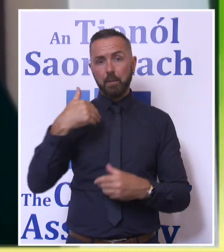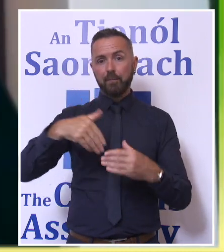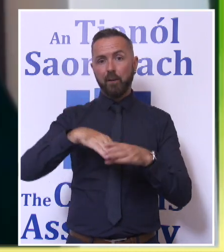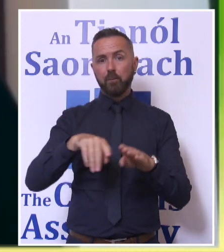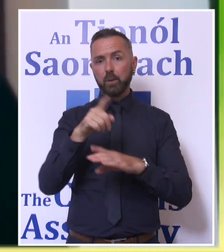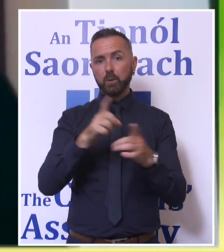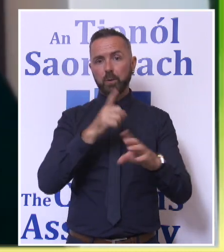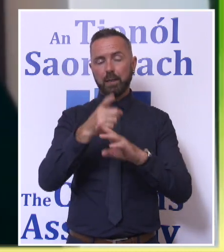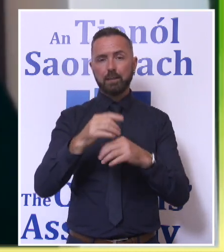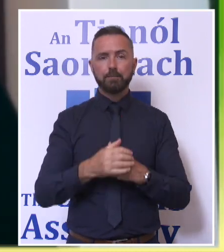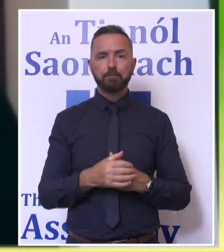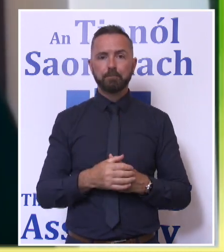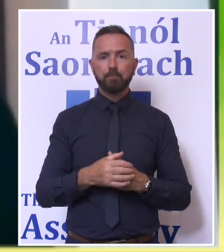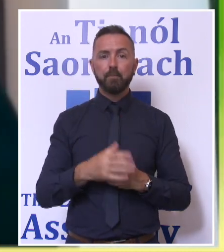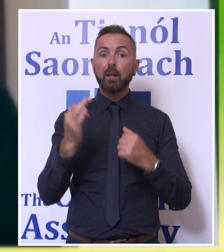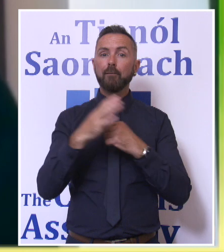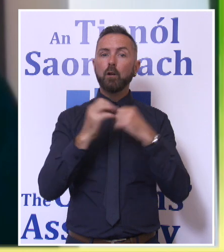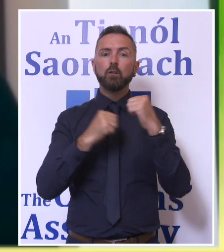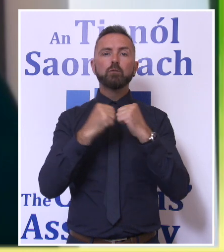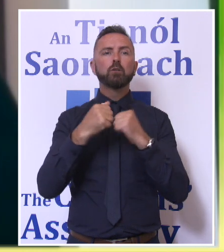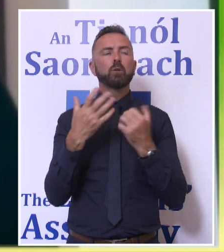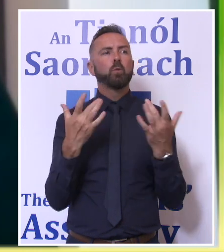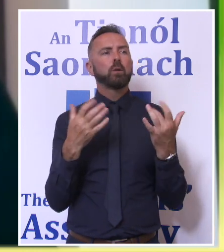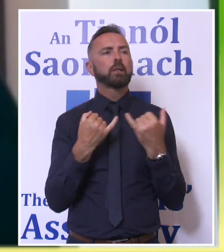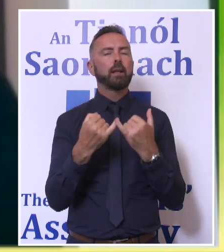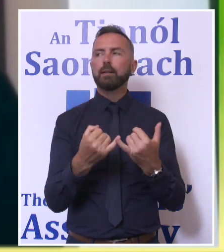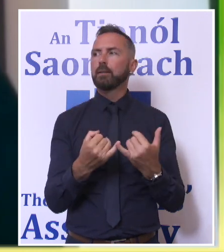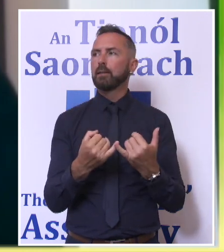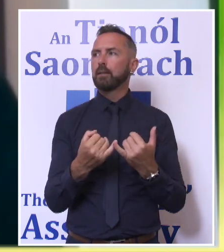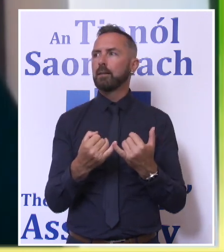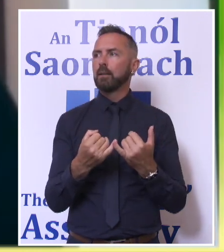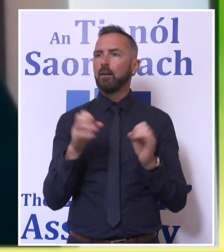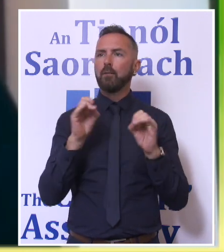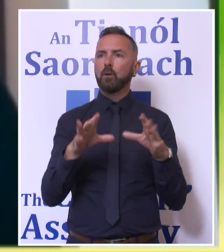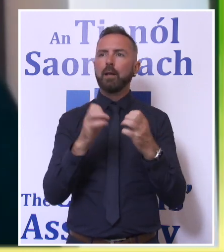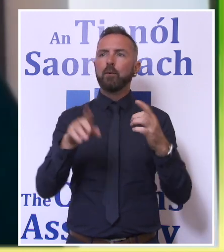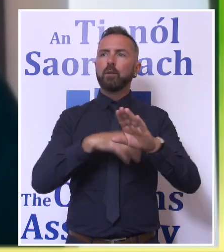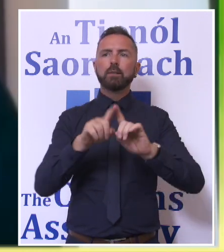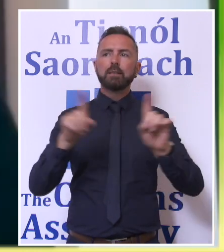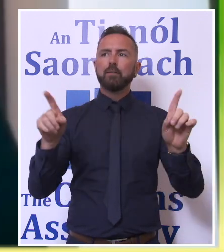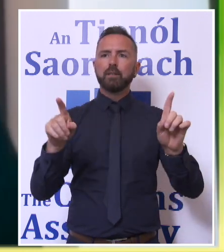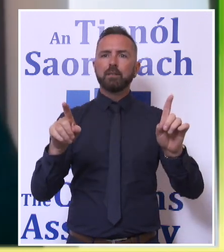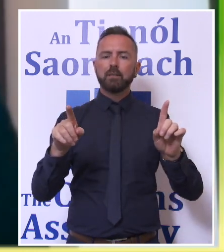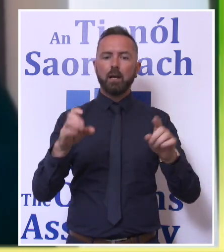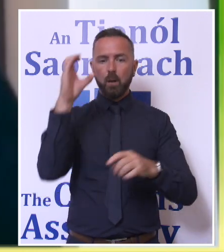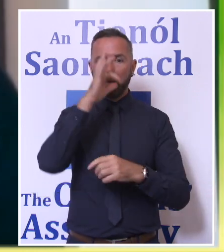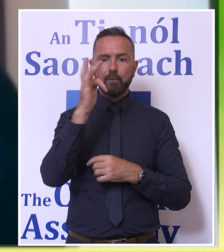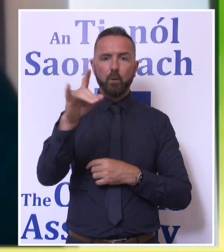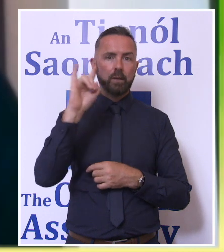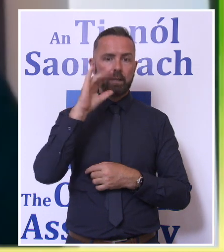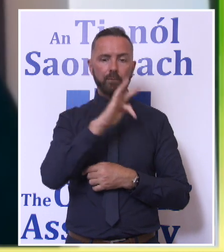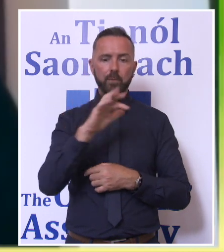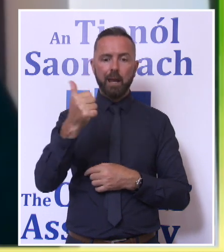structure, just to give you a feeling for what structure we have, and obviously everywhere is different, and look forward to hearing from